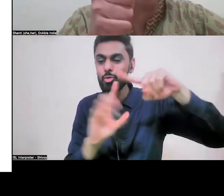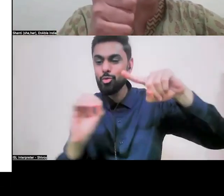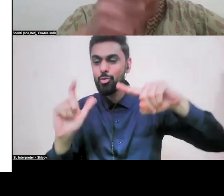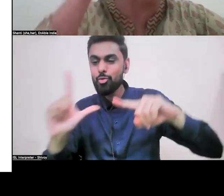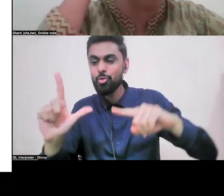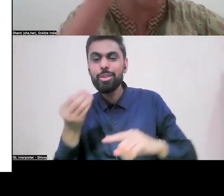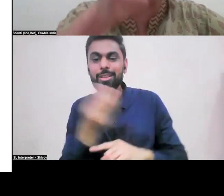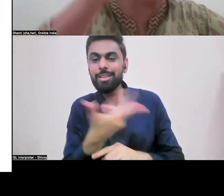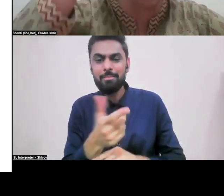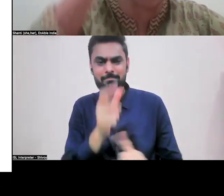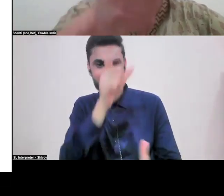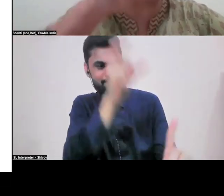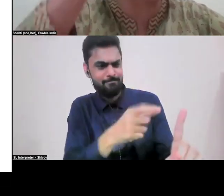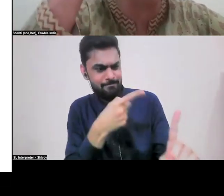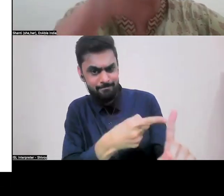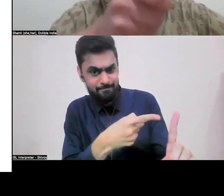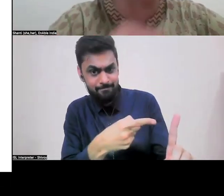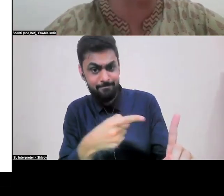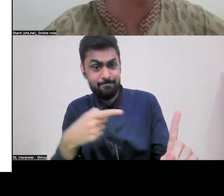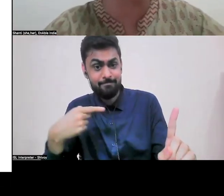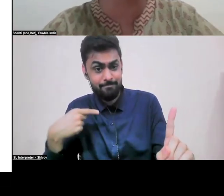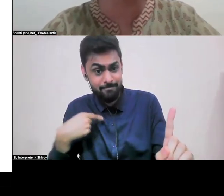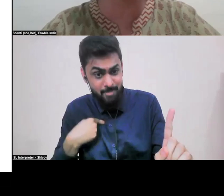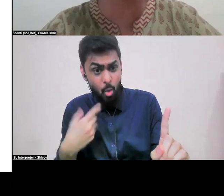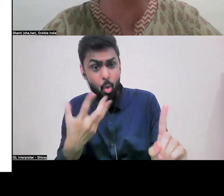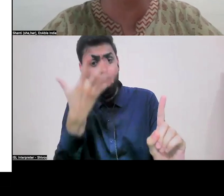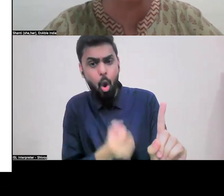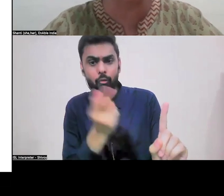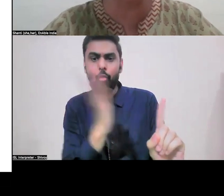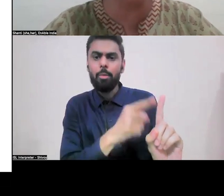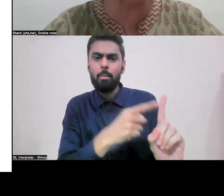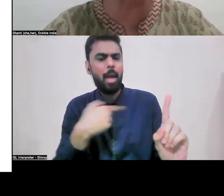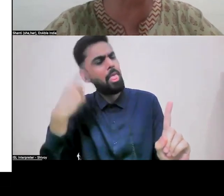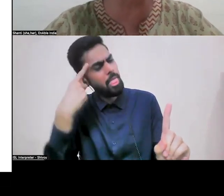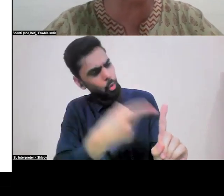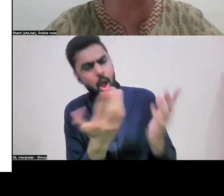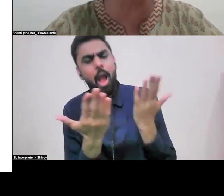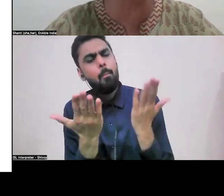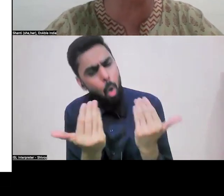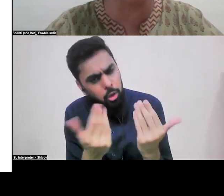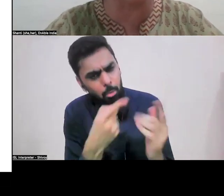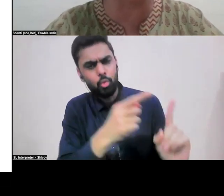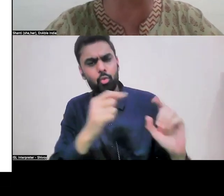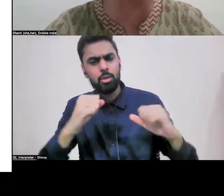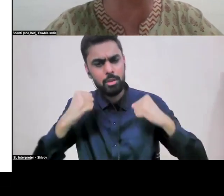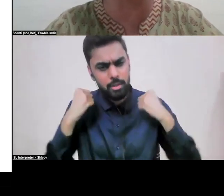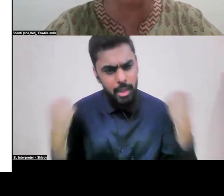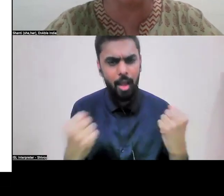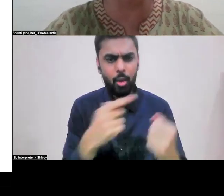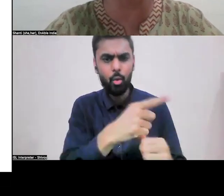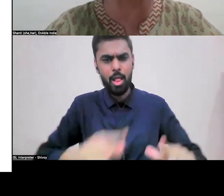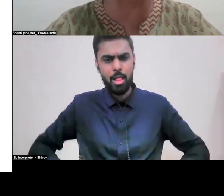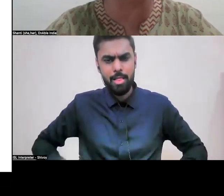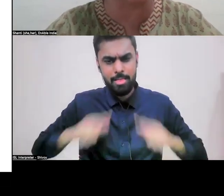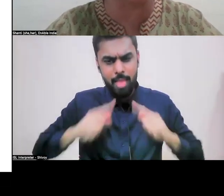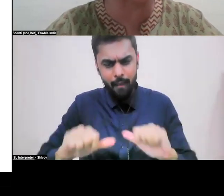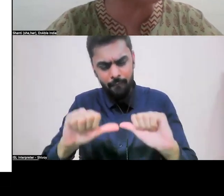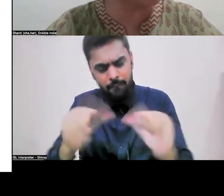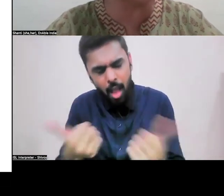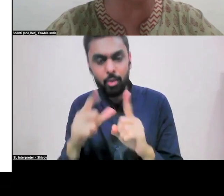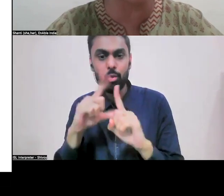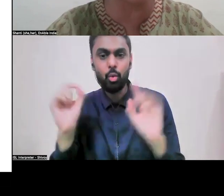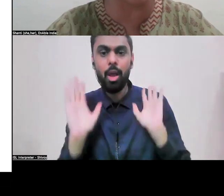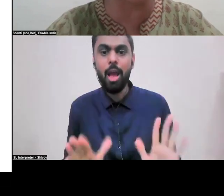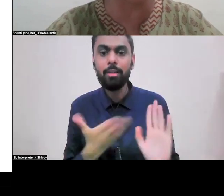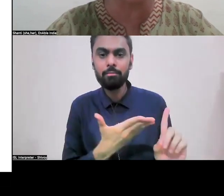telling the candidate, we expect from you, that you can take charge of your own life. We believe you can take charge